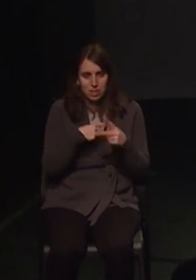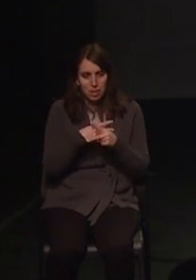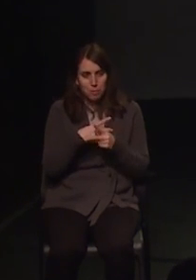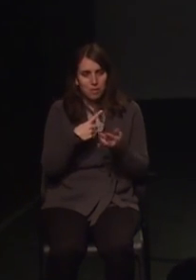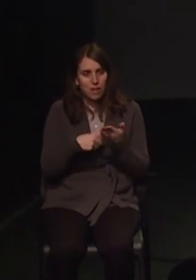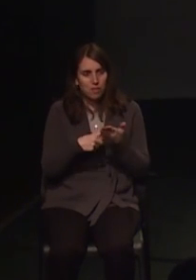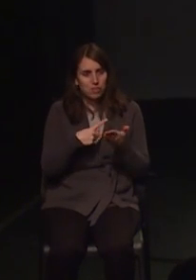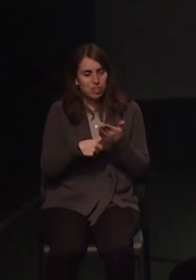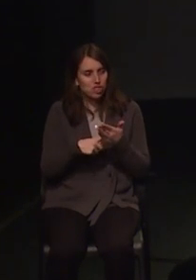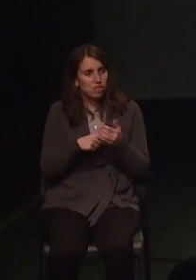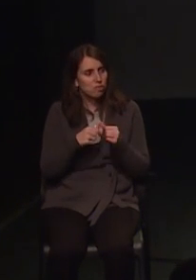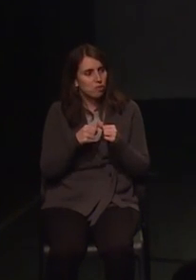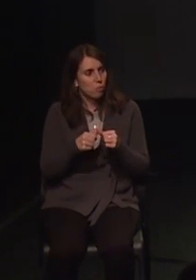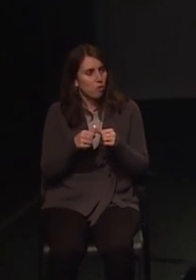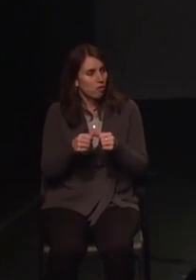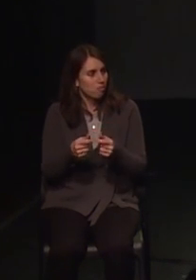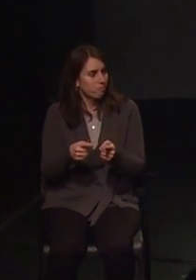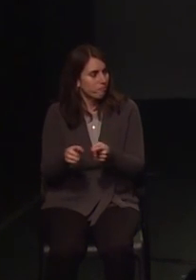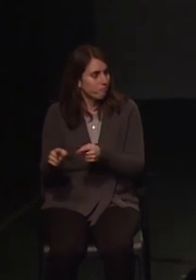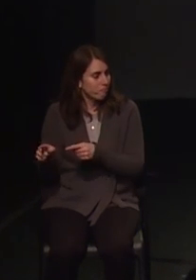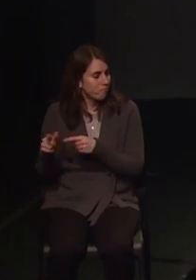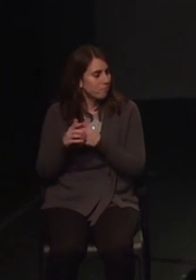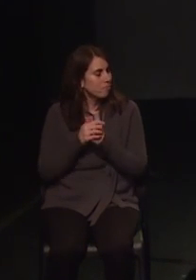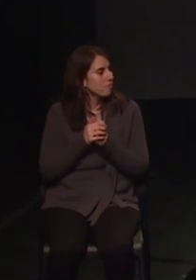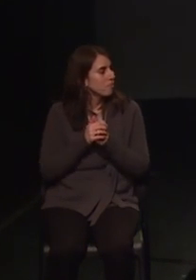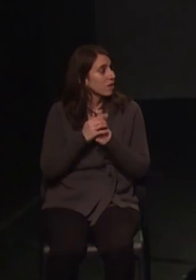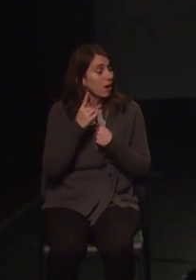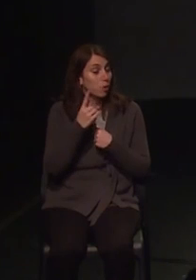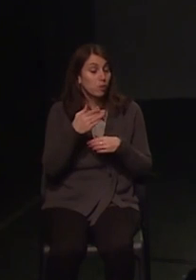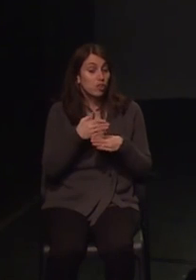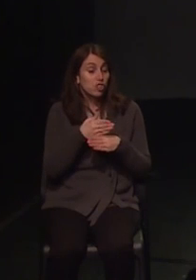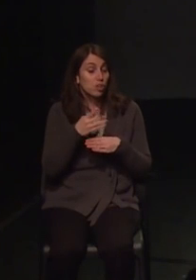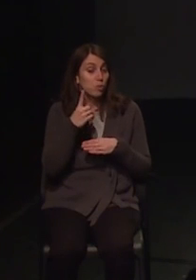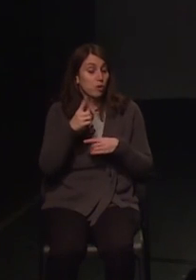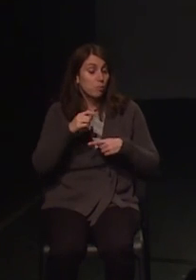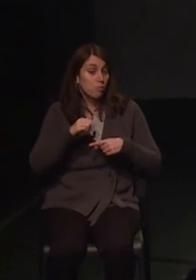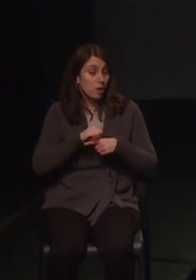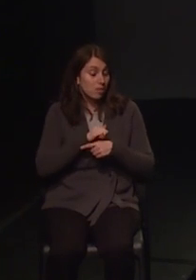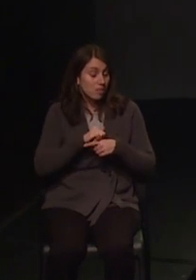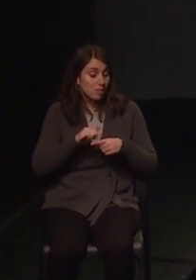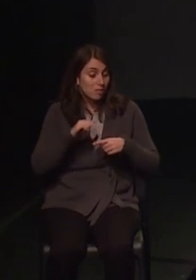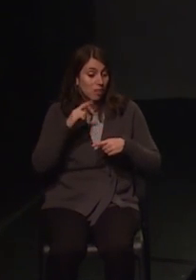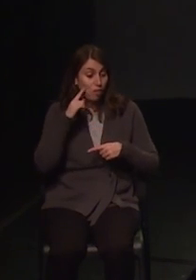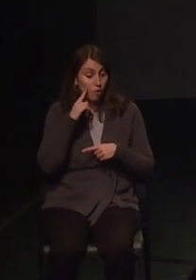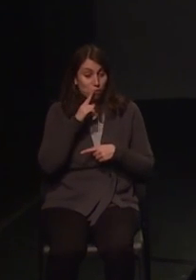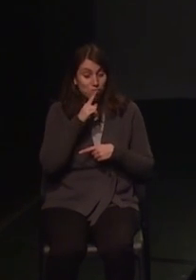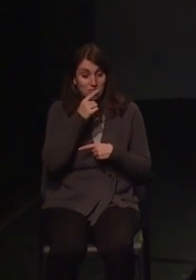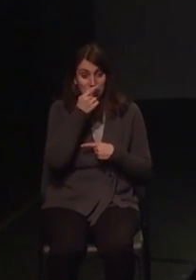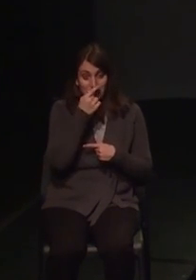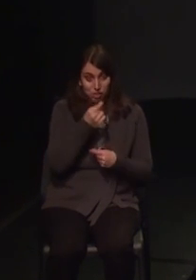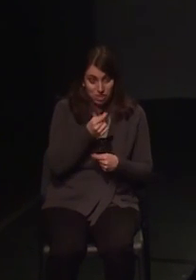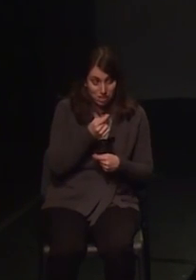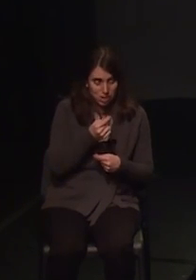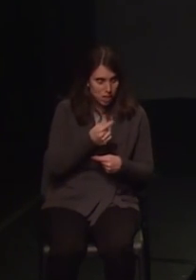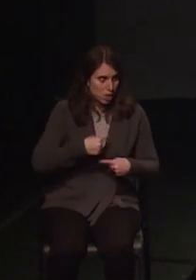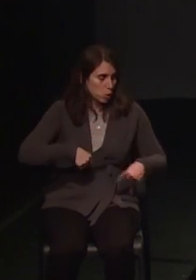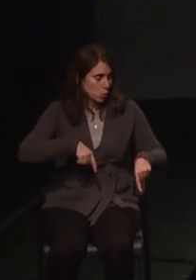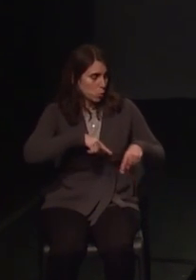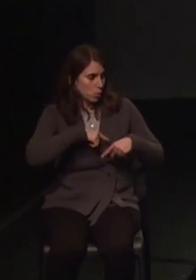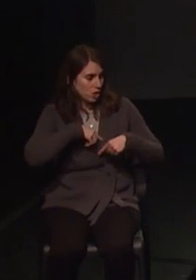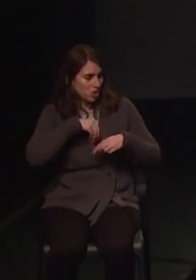on. So I will share with you the one practice that I thought was really interesting, because we are in a dance